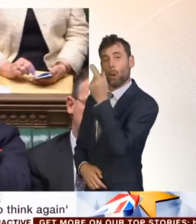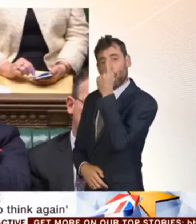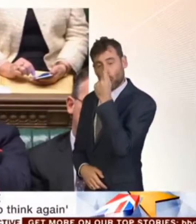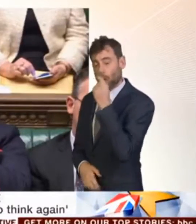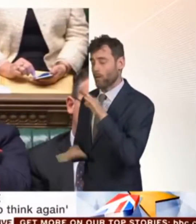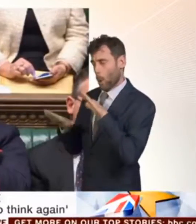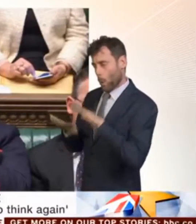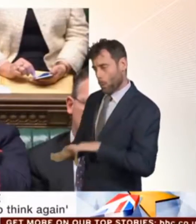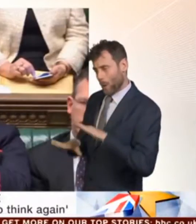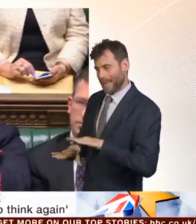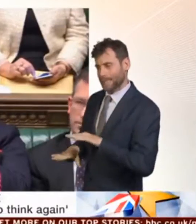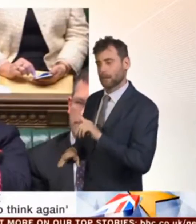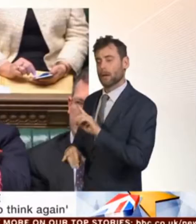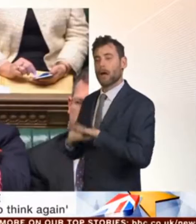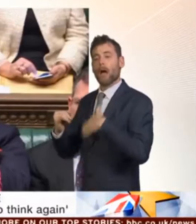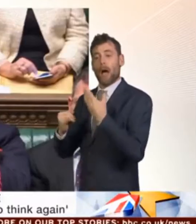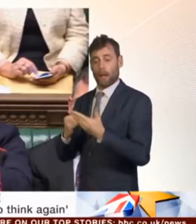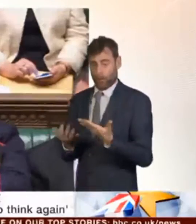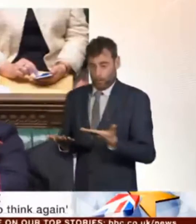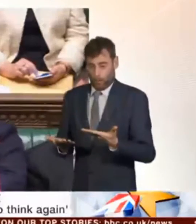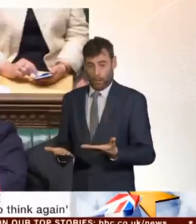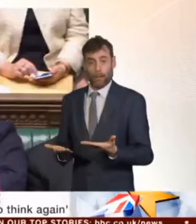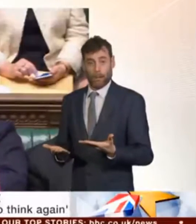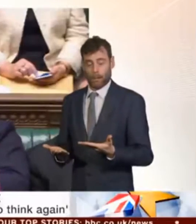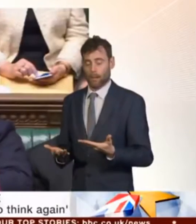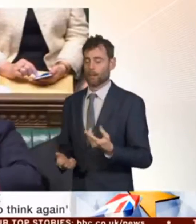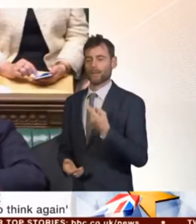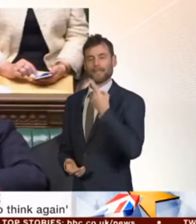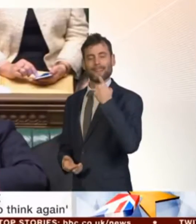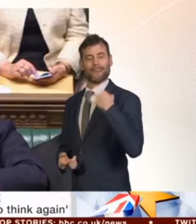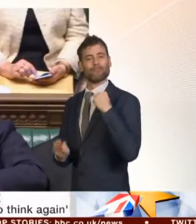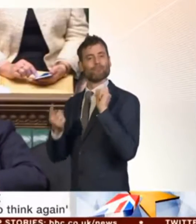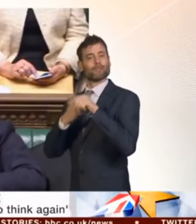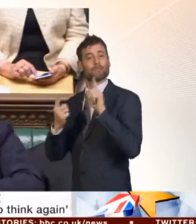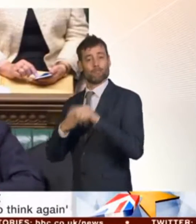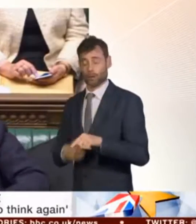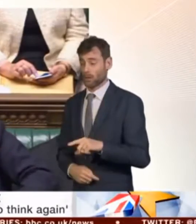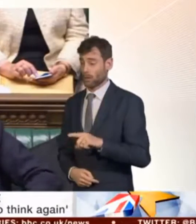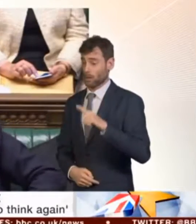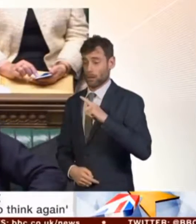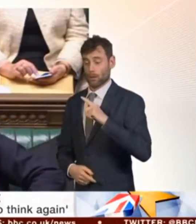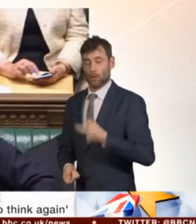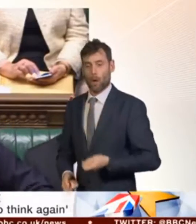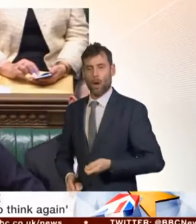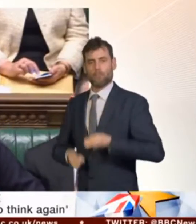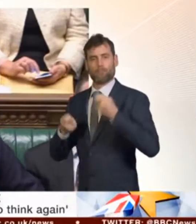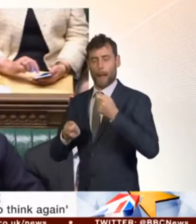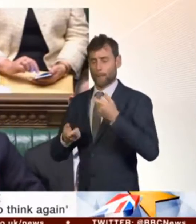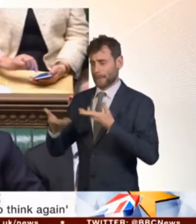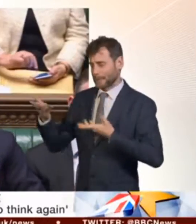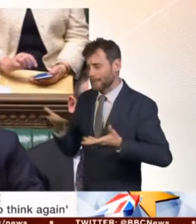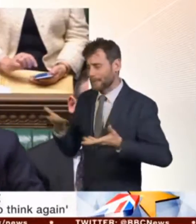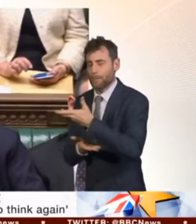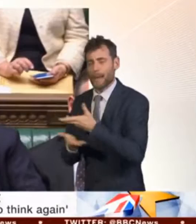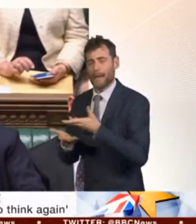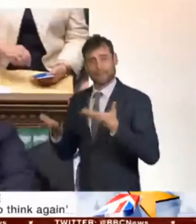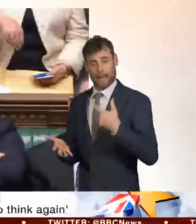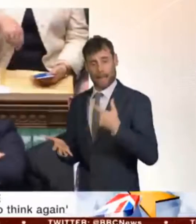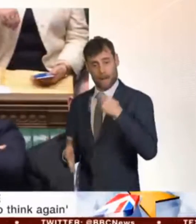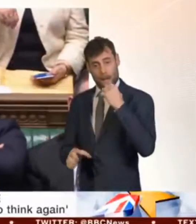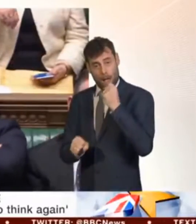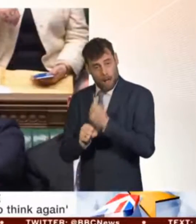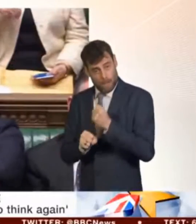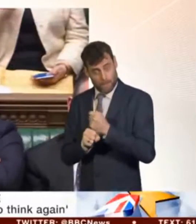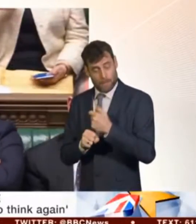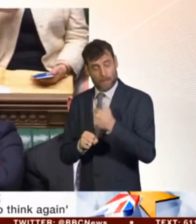why. The issue we are debating today is the Government's duty to protect law officers' advice, which is in the